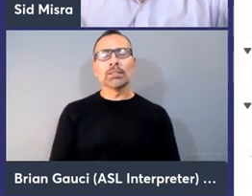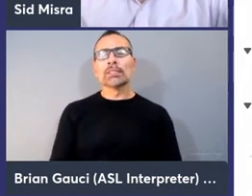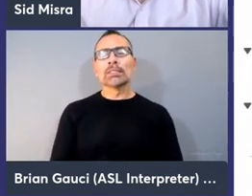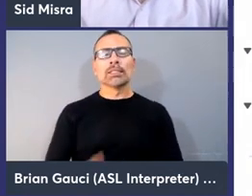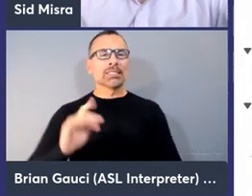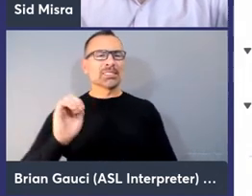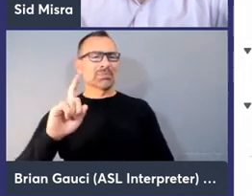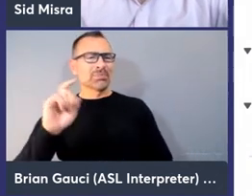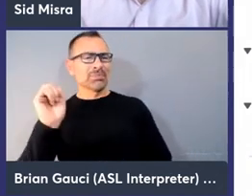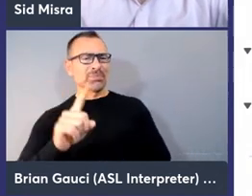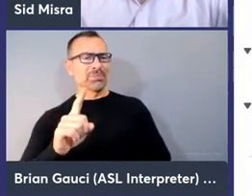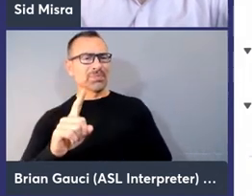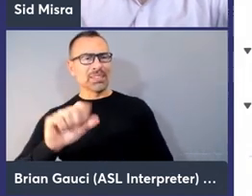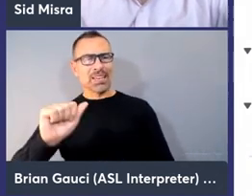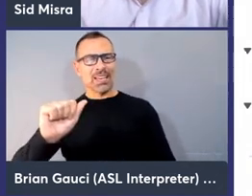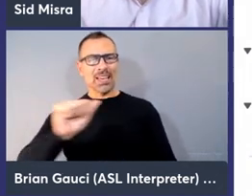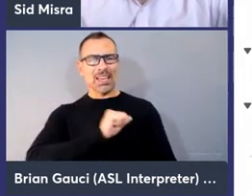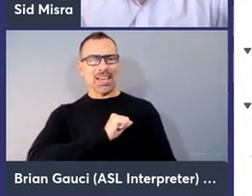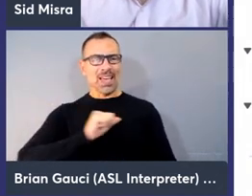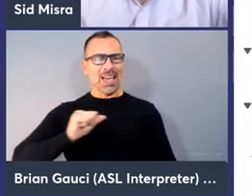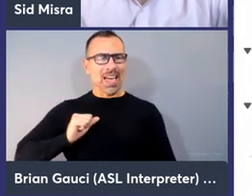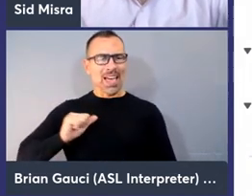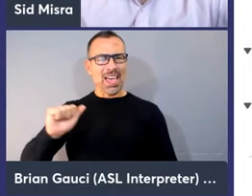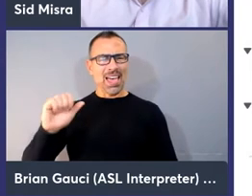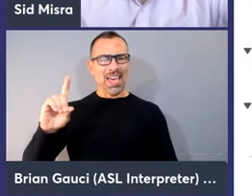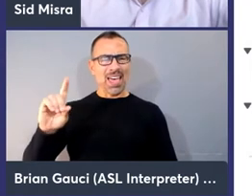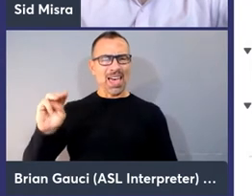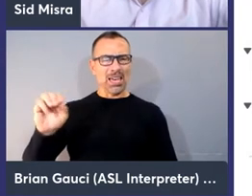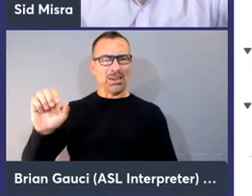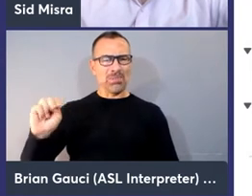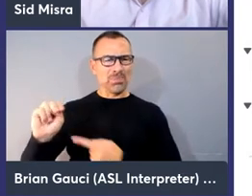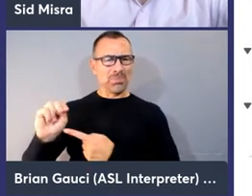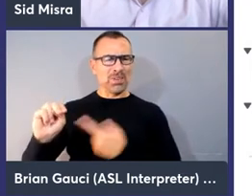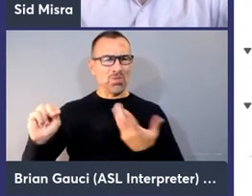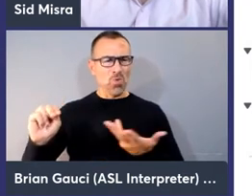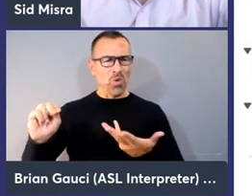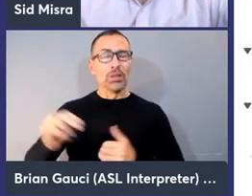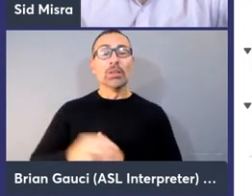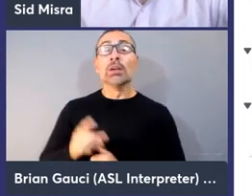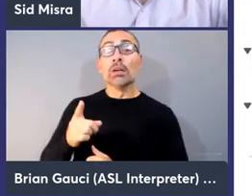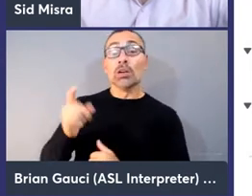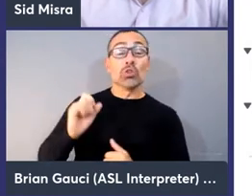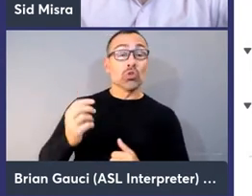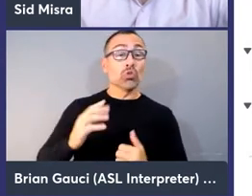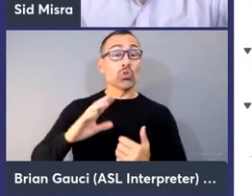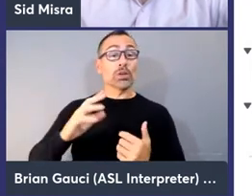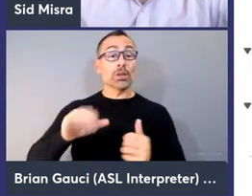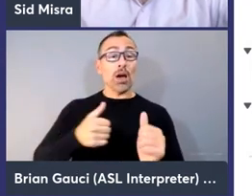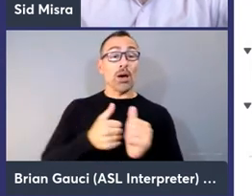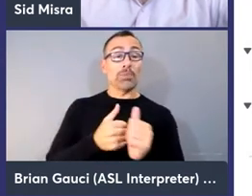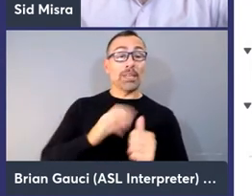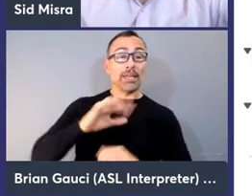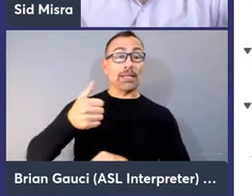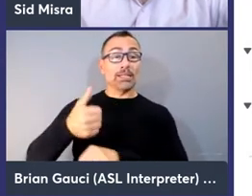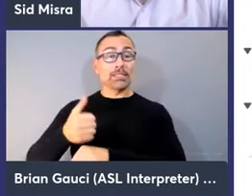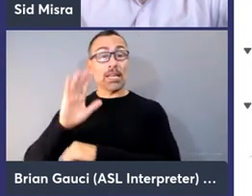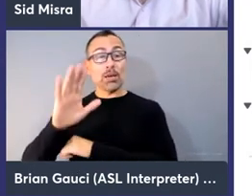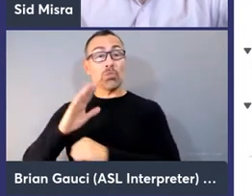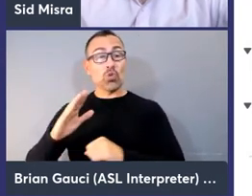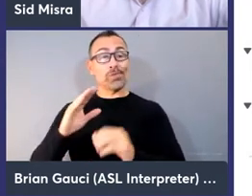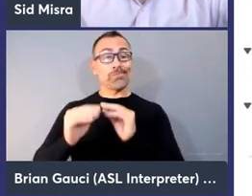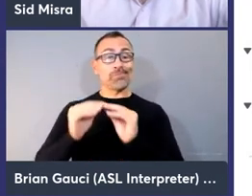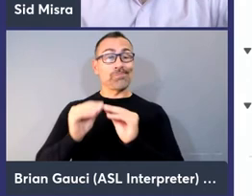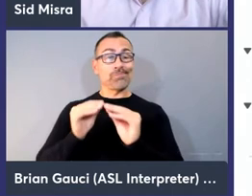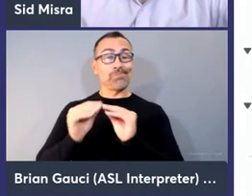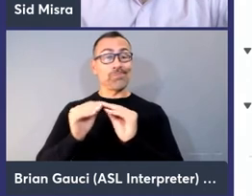tab, actually, I'm not skipping it for, you can update and set your maintenance window for your weekly maintenance here.